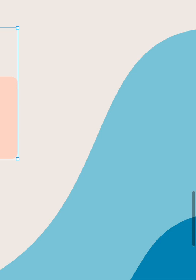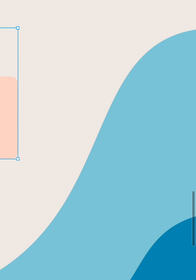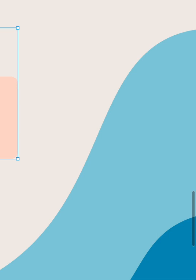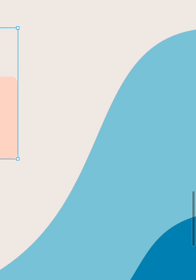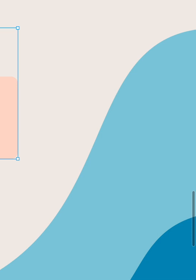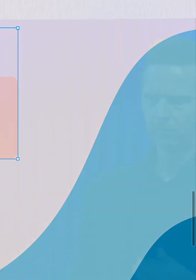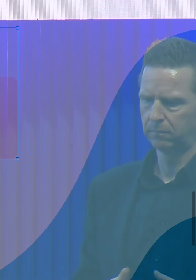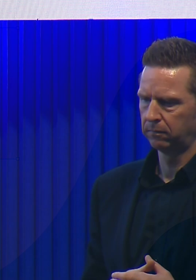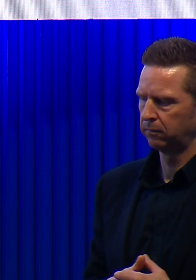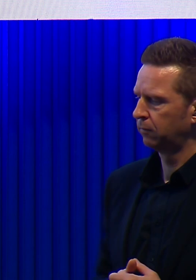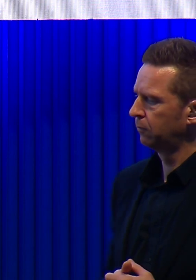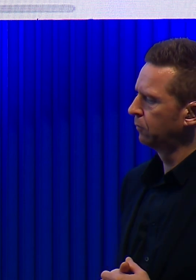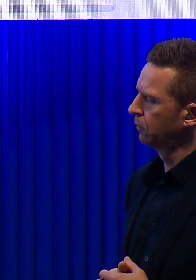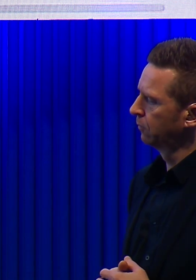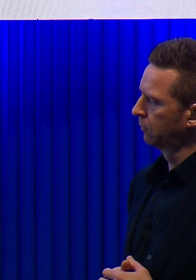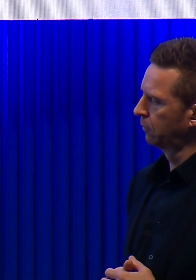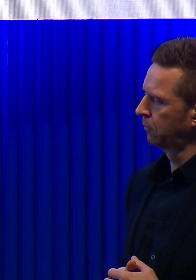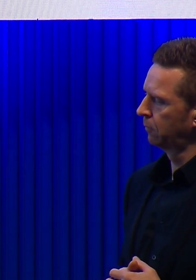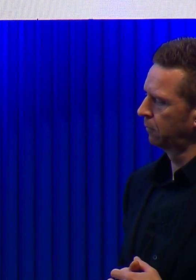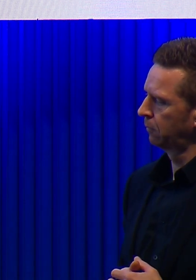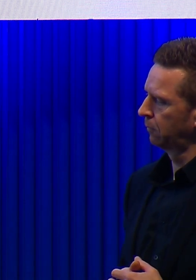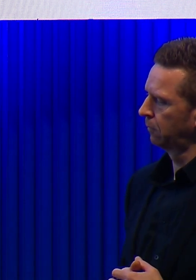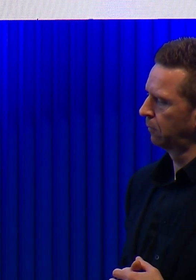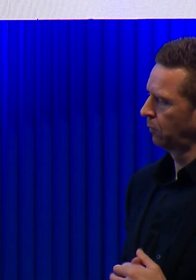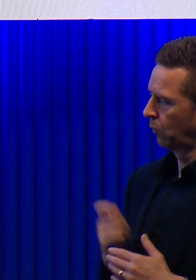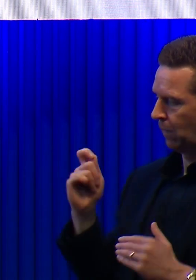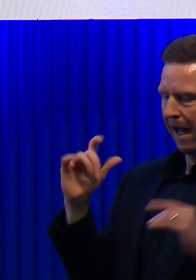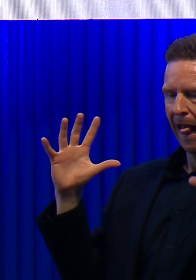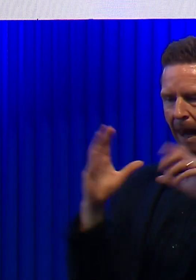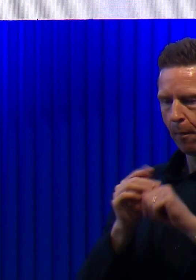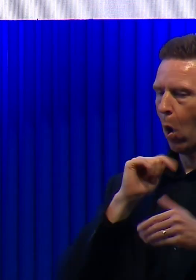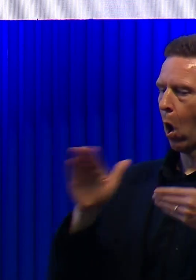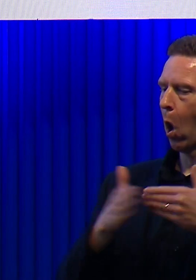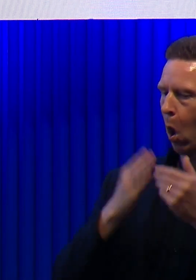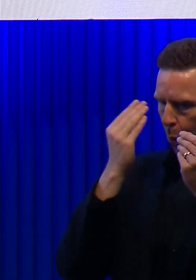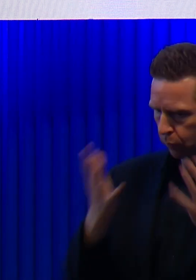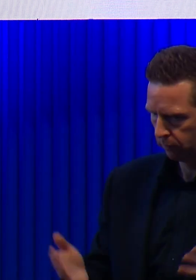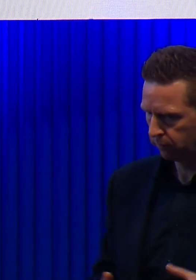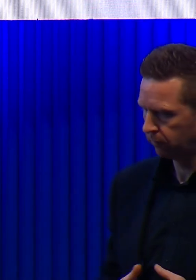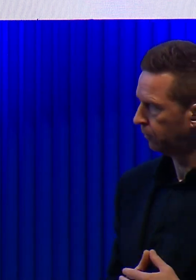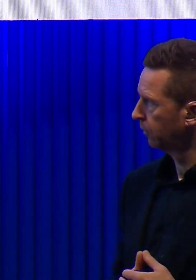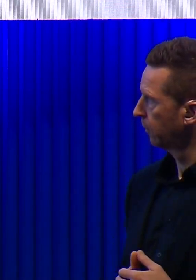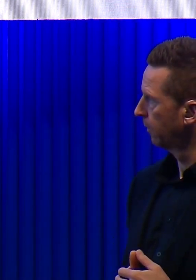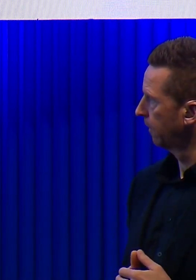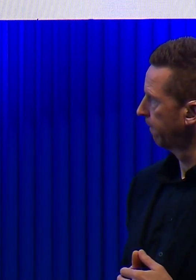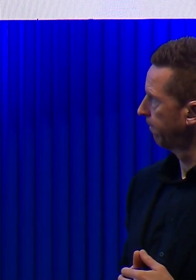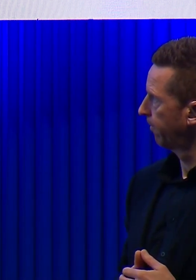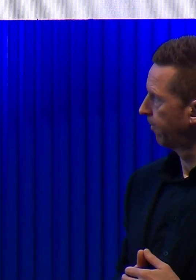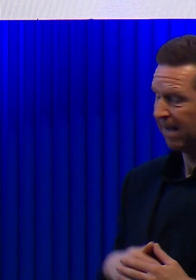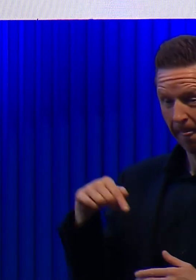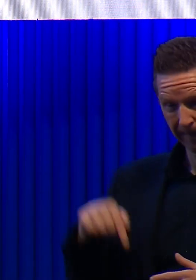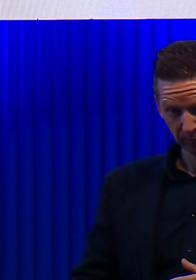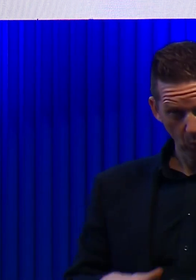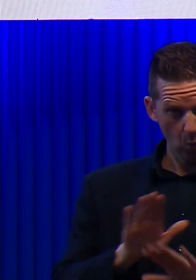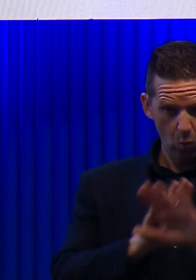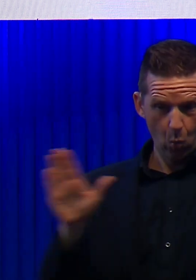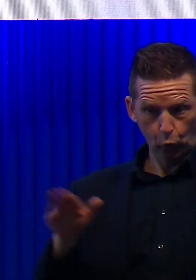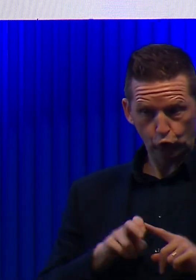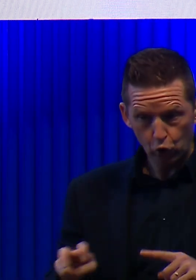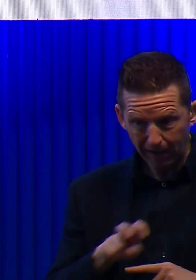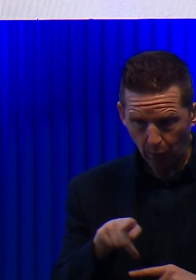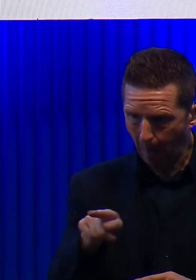the work and put them together. This works, by the way, for teams. So whether that's you are growing your